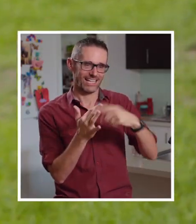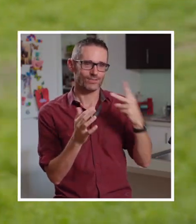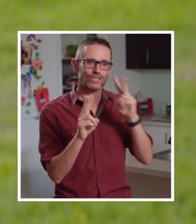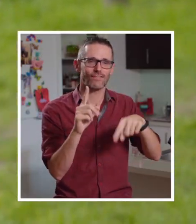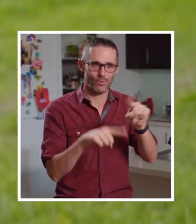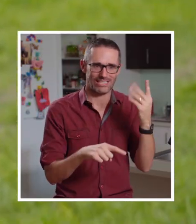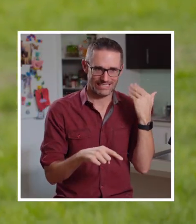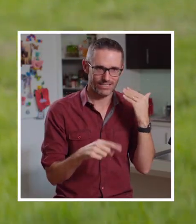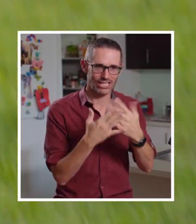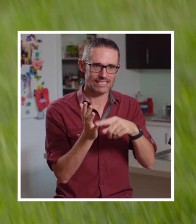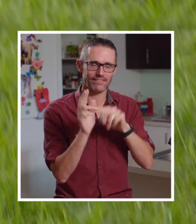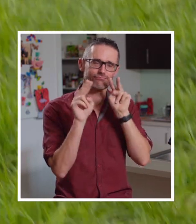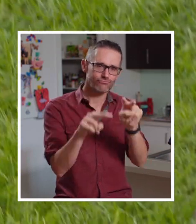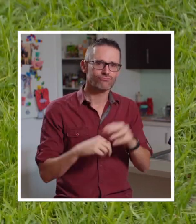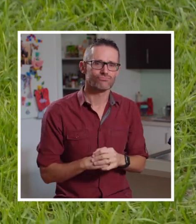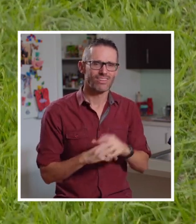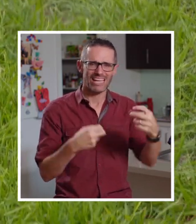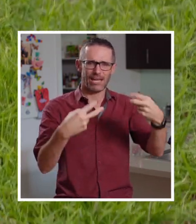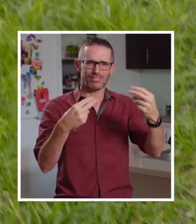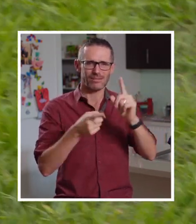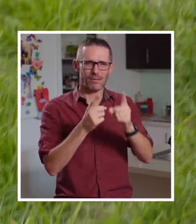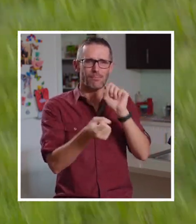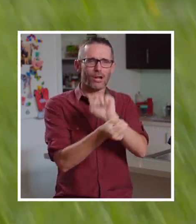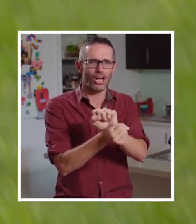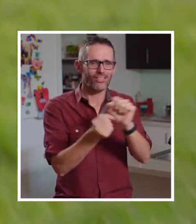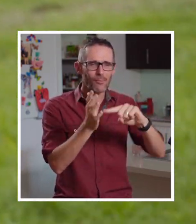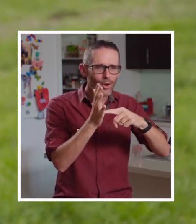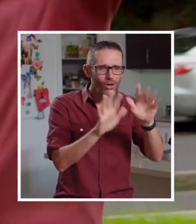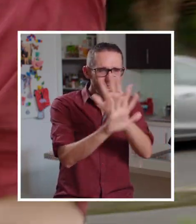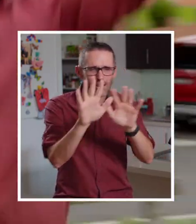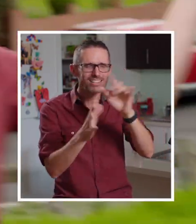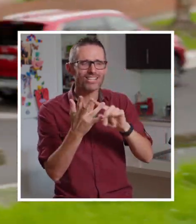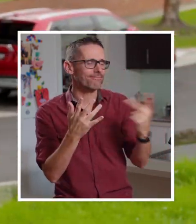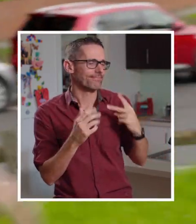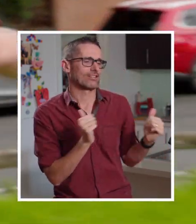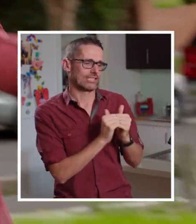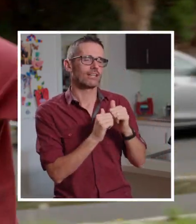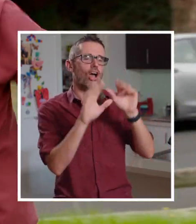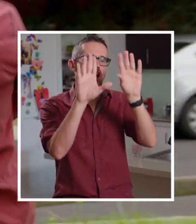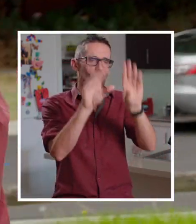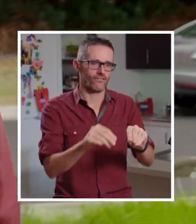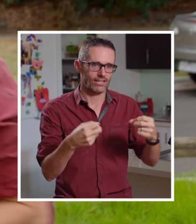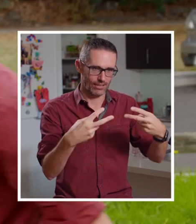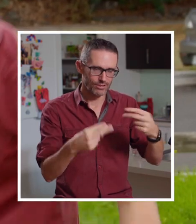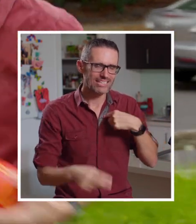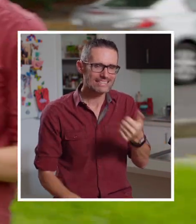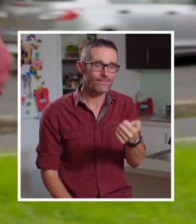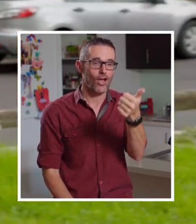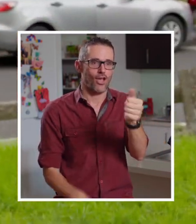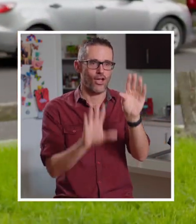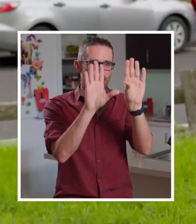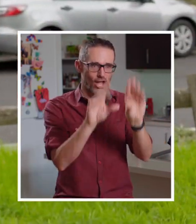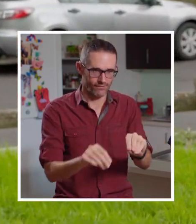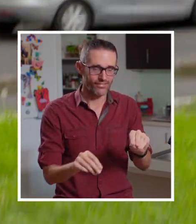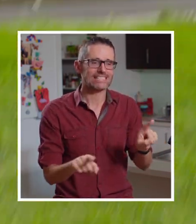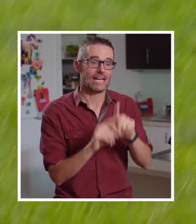Nate and I were watching football recently on TV, and the captions sometimes blocked the ball, so we agreed that we'd turn off the captions. So